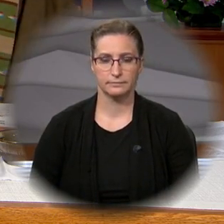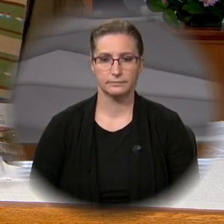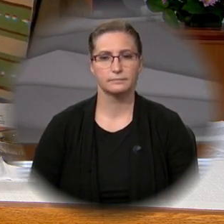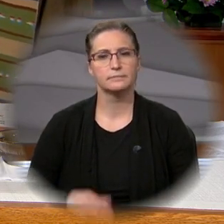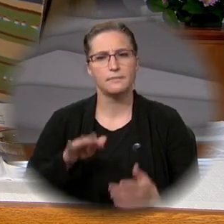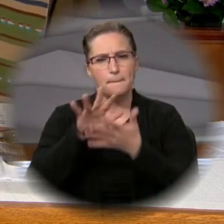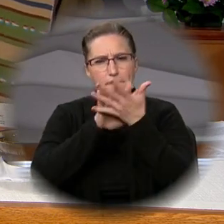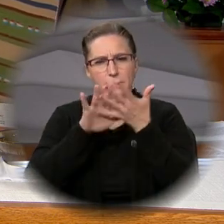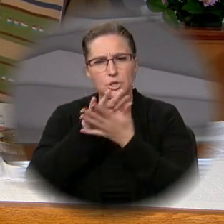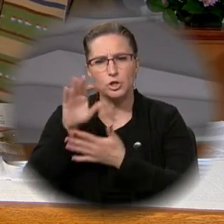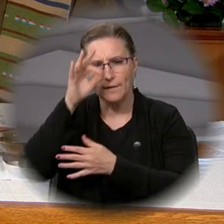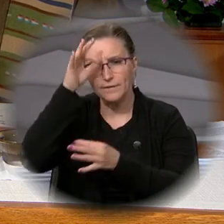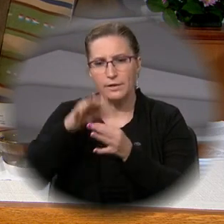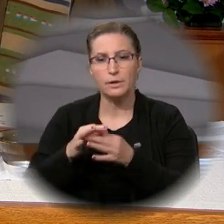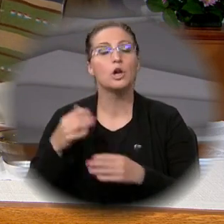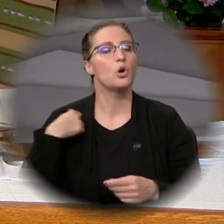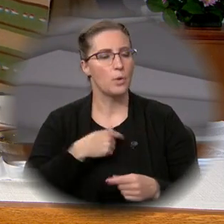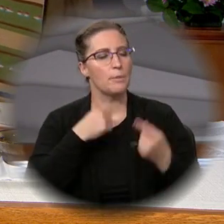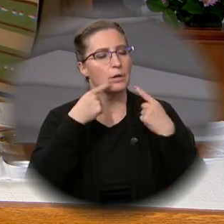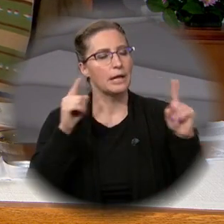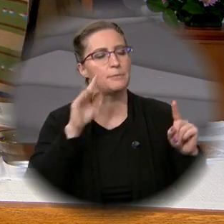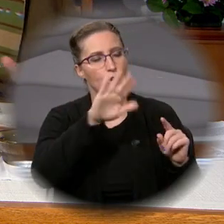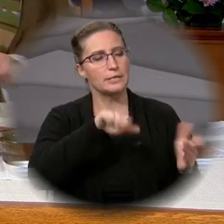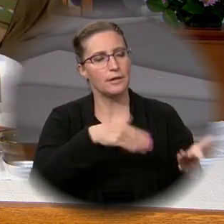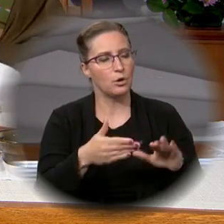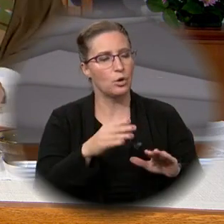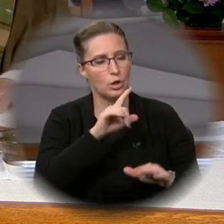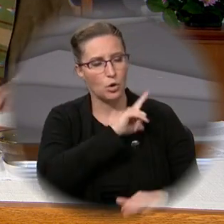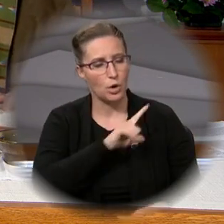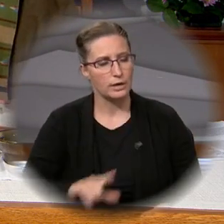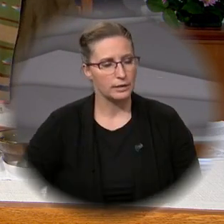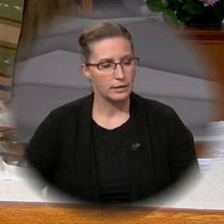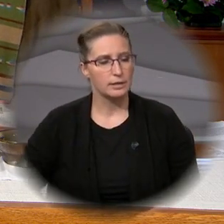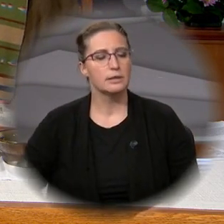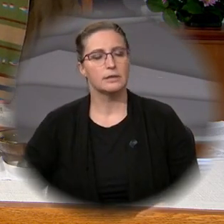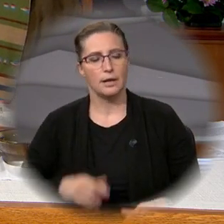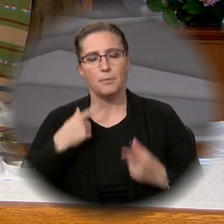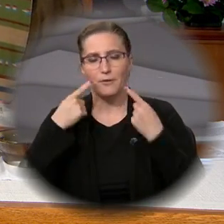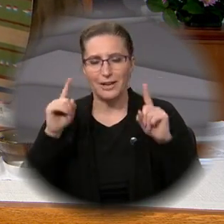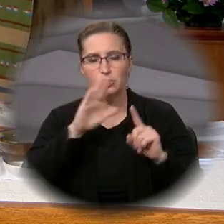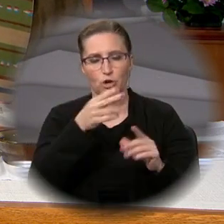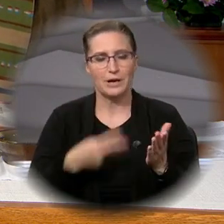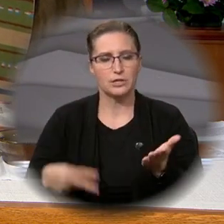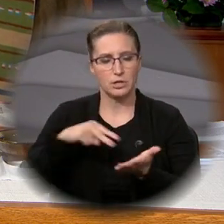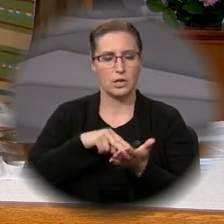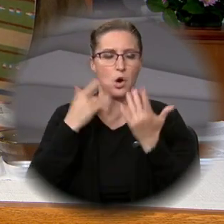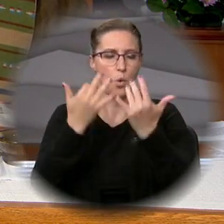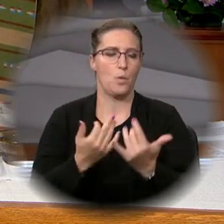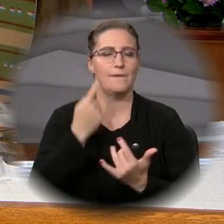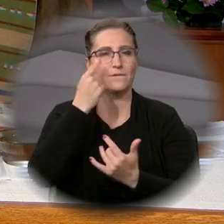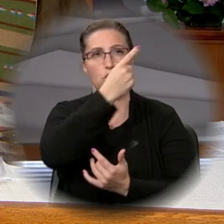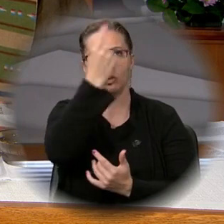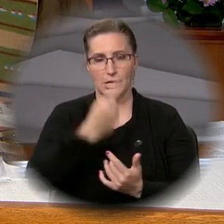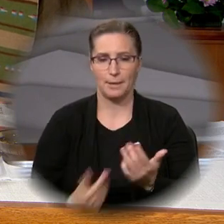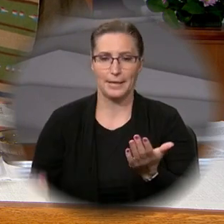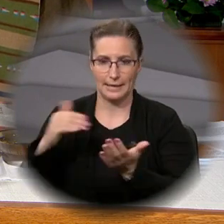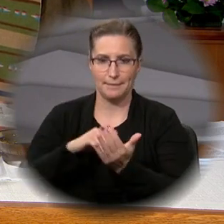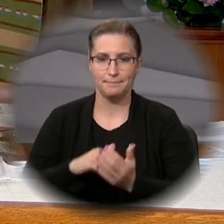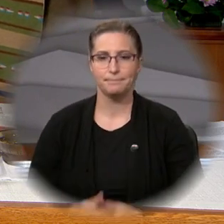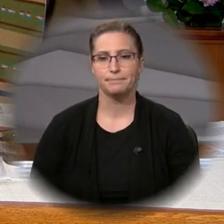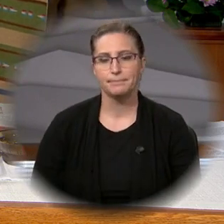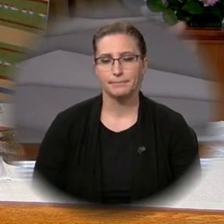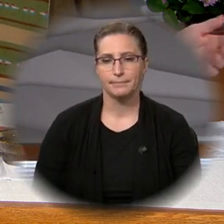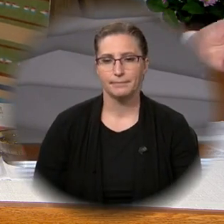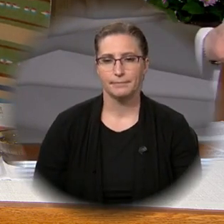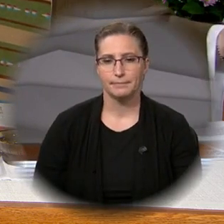The mystery of faith, we proclaim your death, O Lord, and profess your resurrection until you come